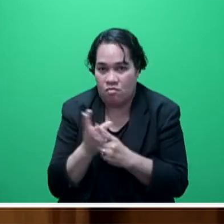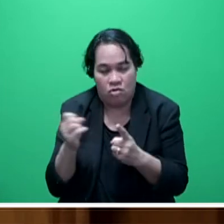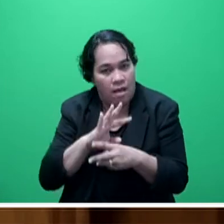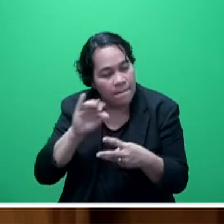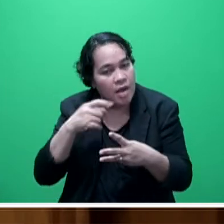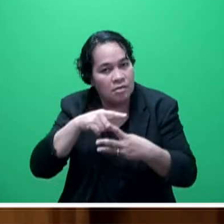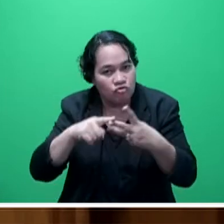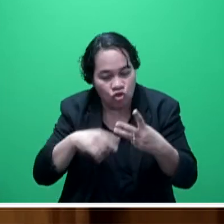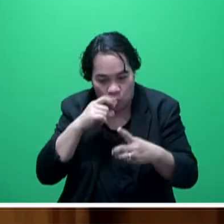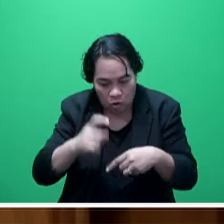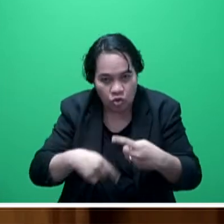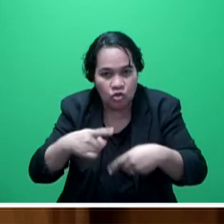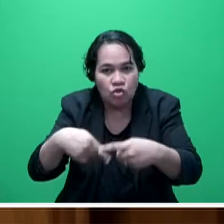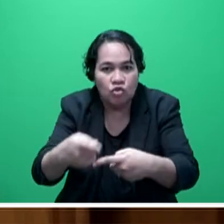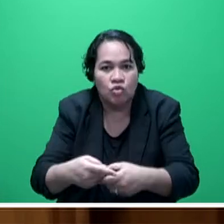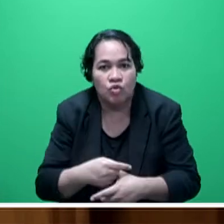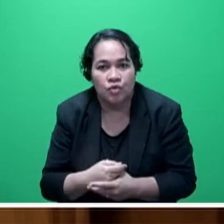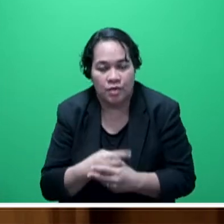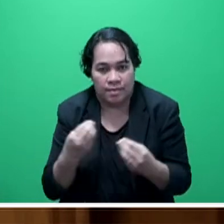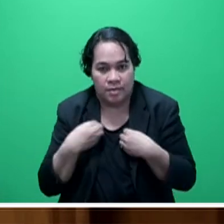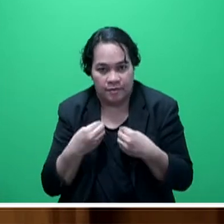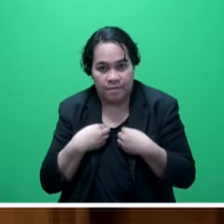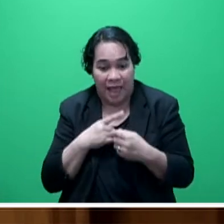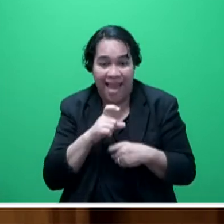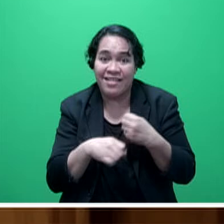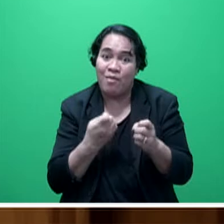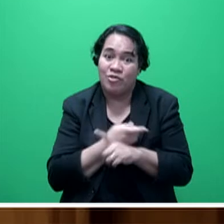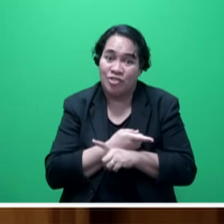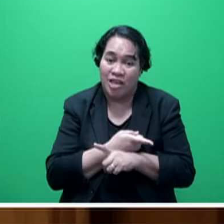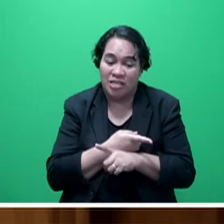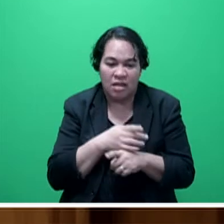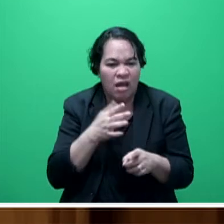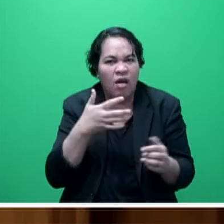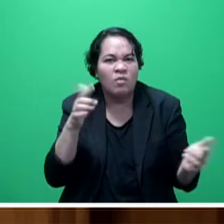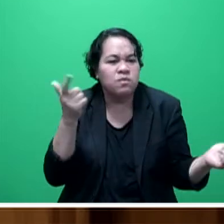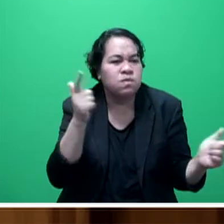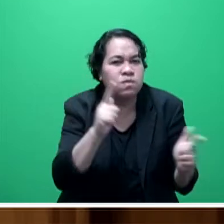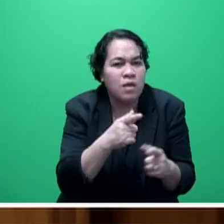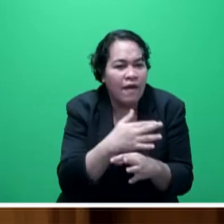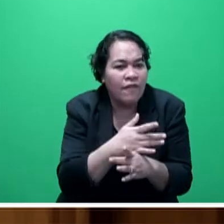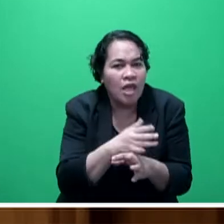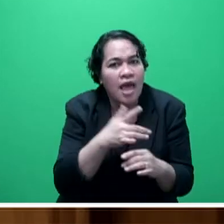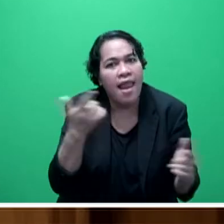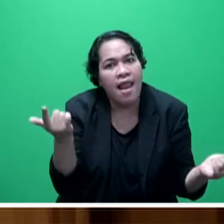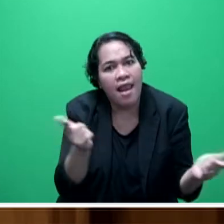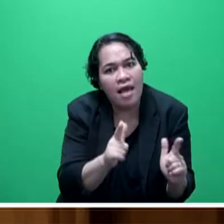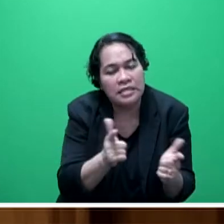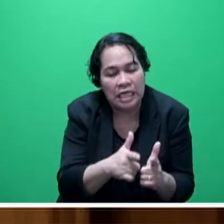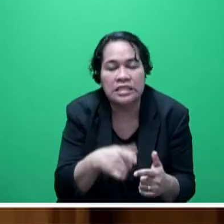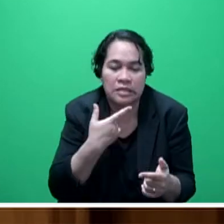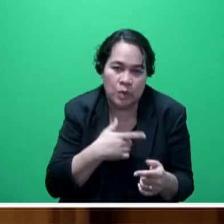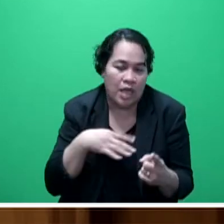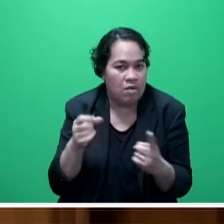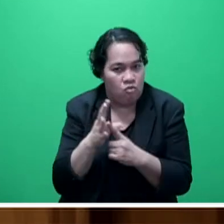to sustainable fisheries. Climate change and depleting fish stocks further underscores the importance of